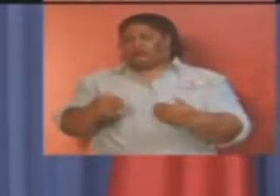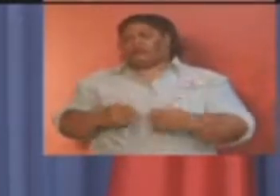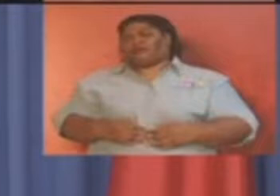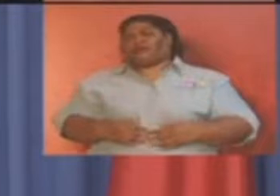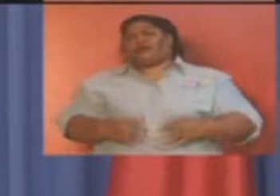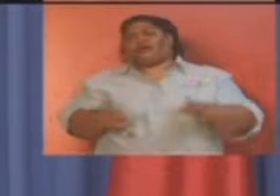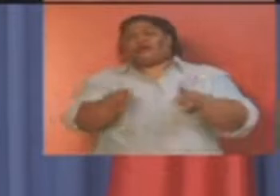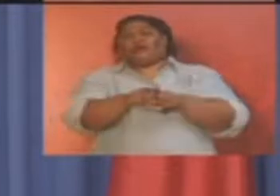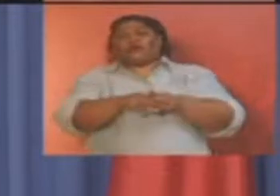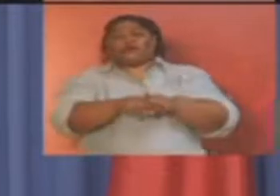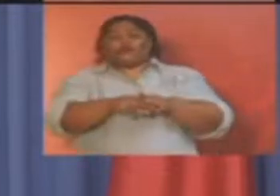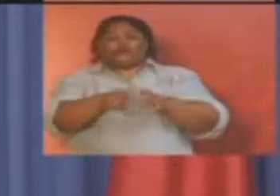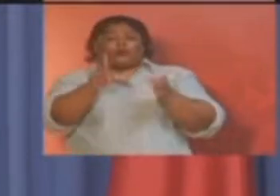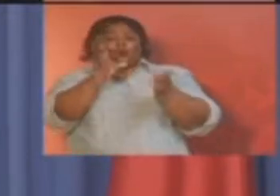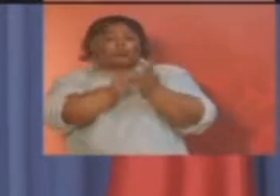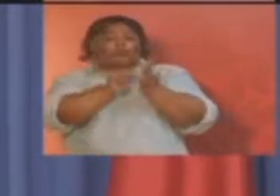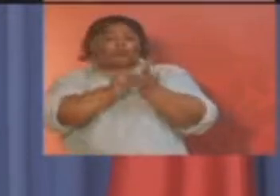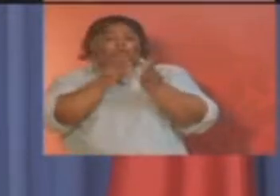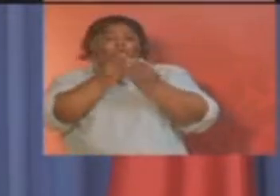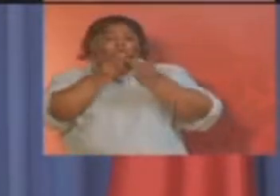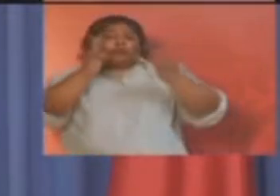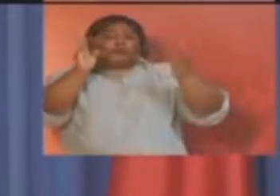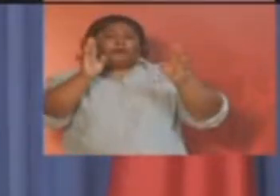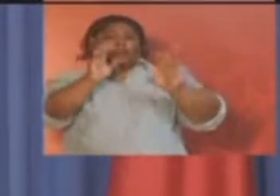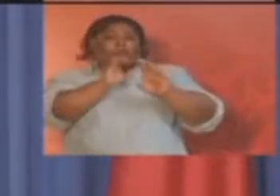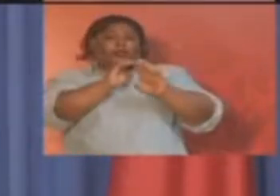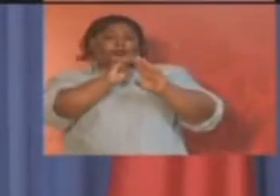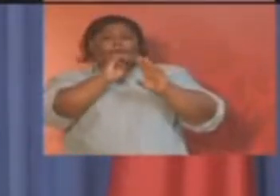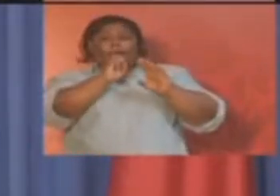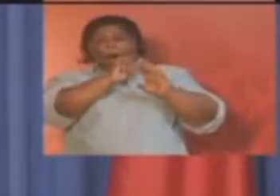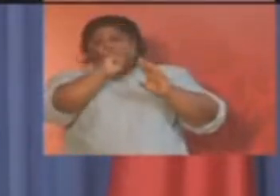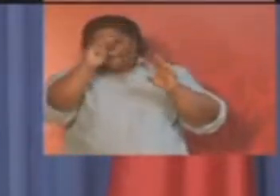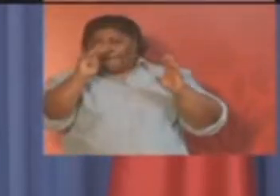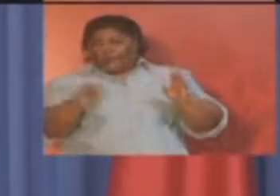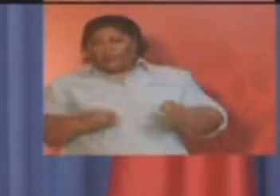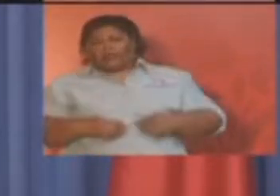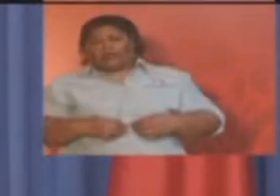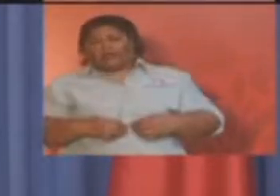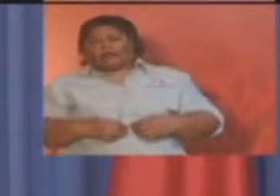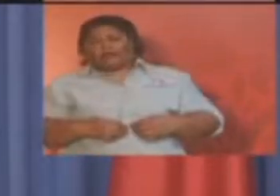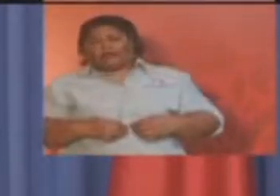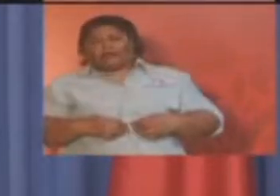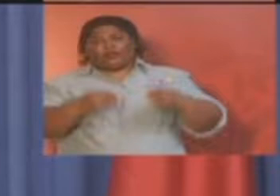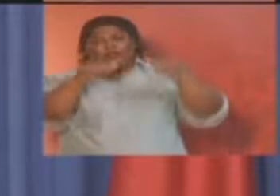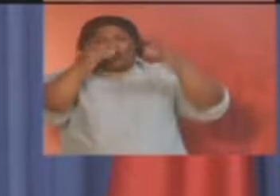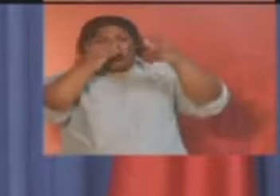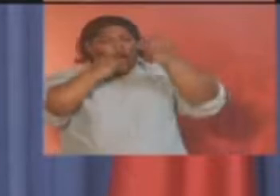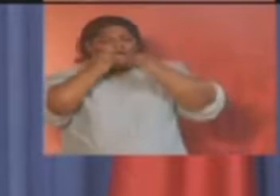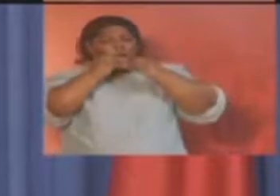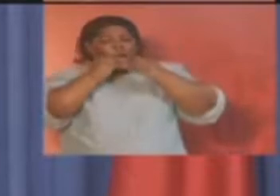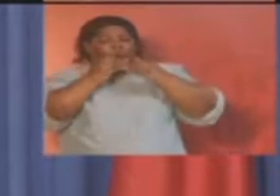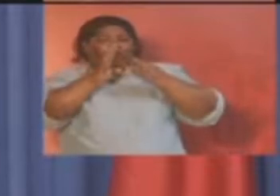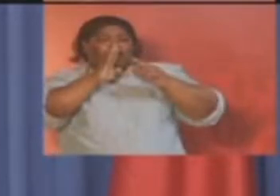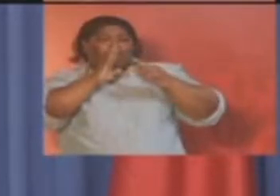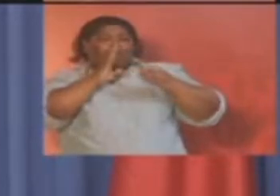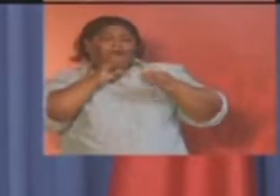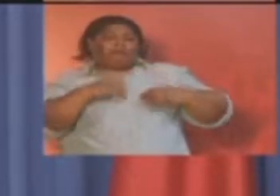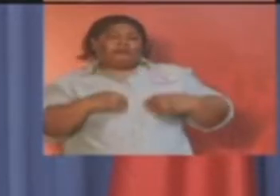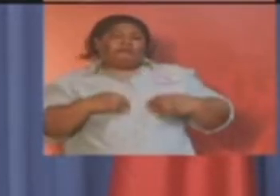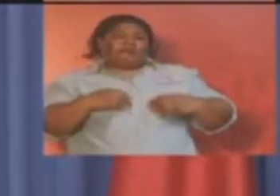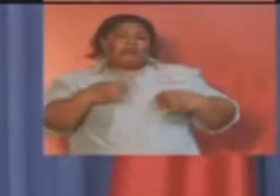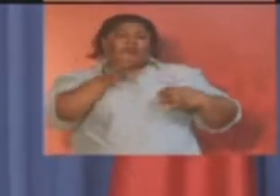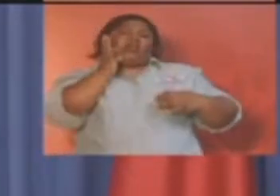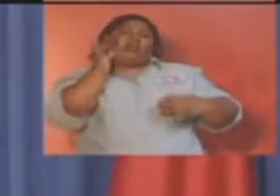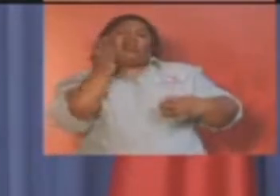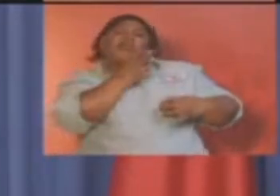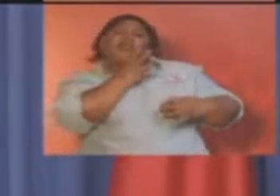newspapers, media houses are essential. Services relating to food, beverage, agriculture, and fisheries. We